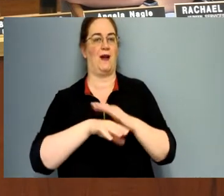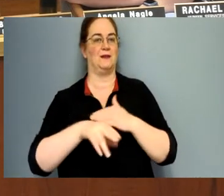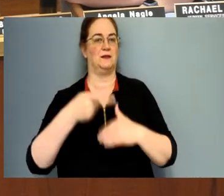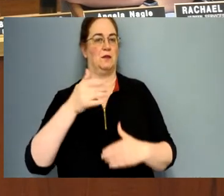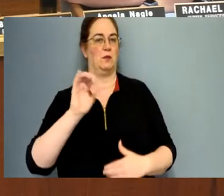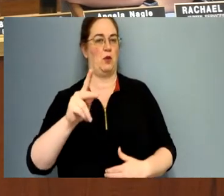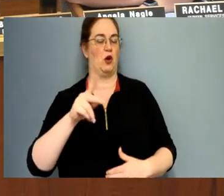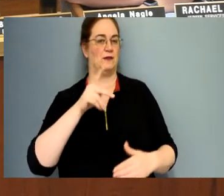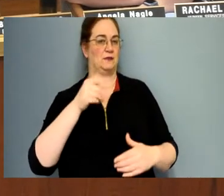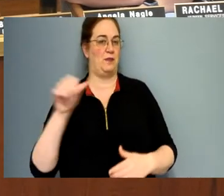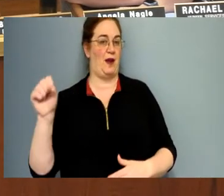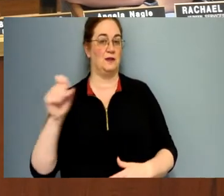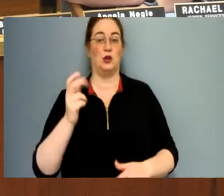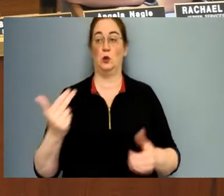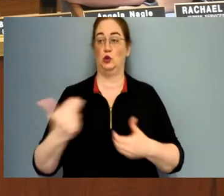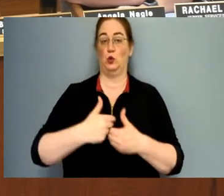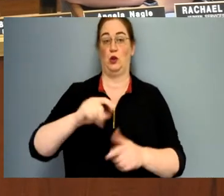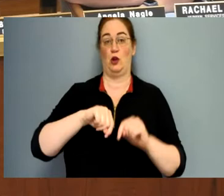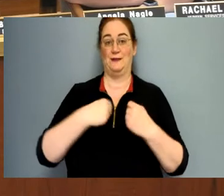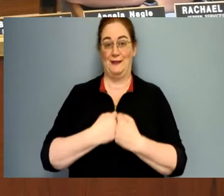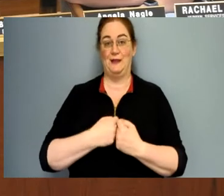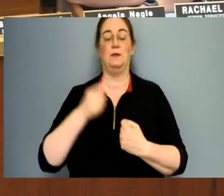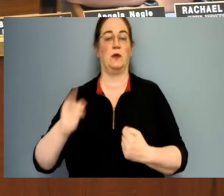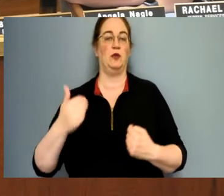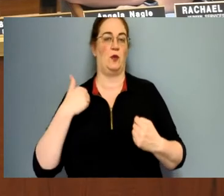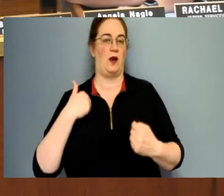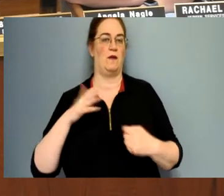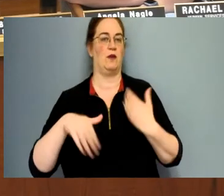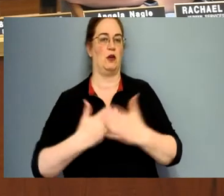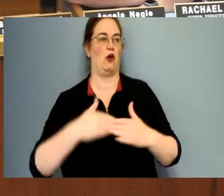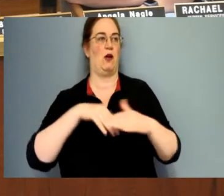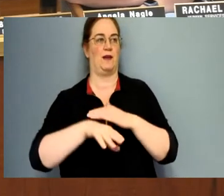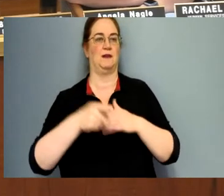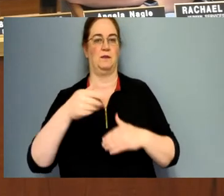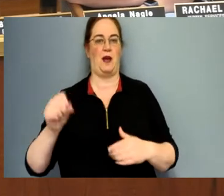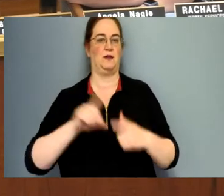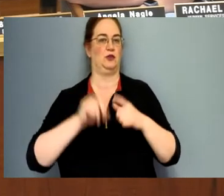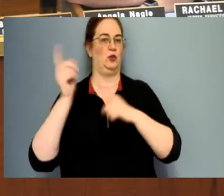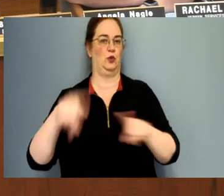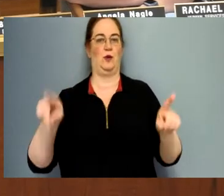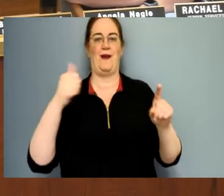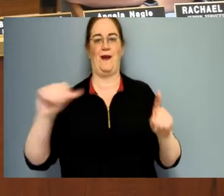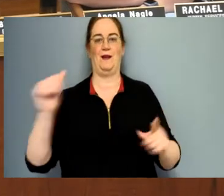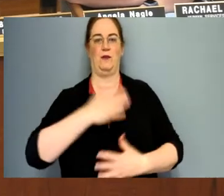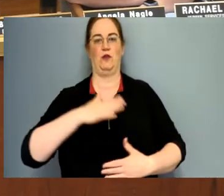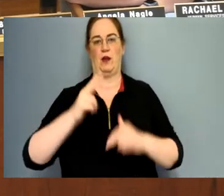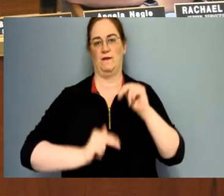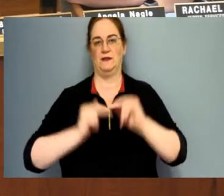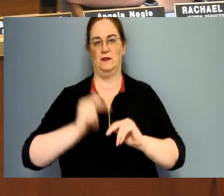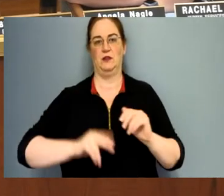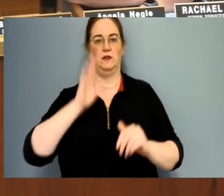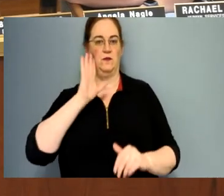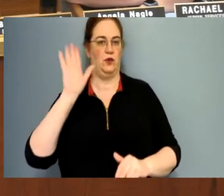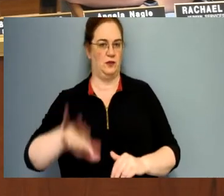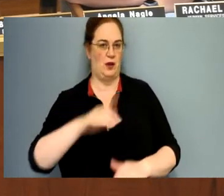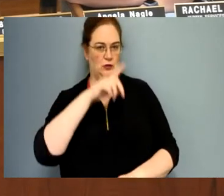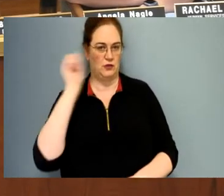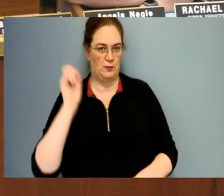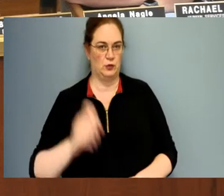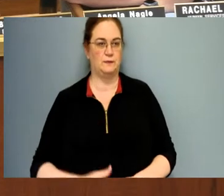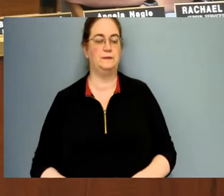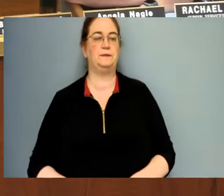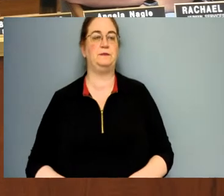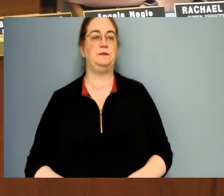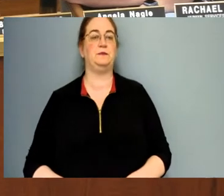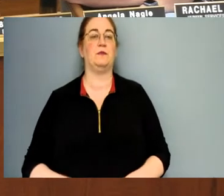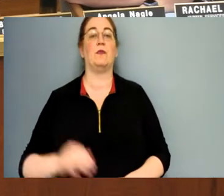pass, so join our team, and then you have an all-access pass to any of the rec facilities for the entire summer.